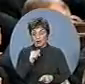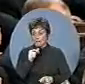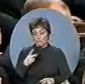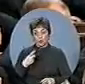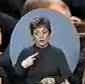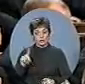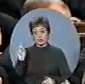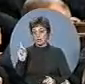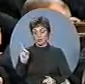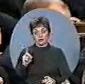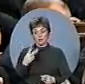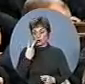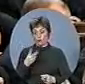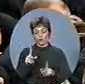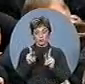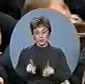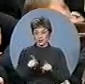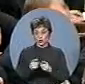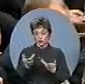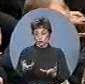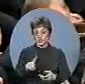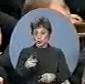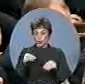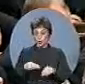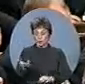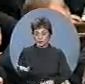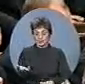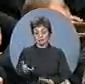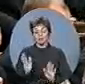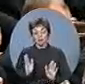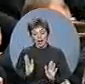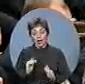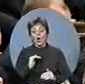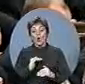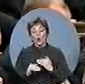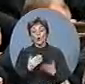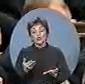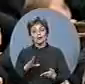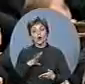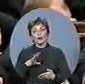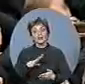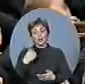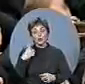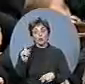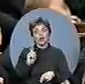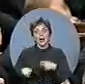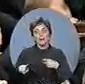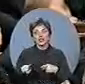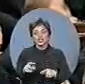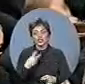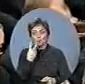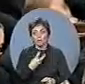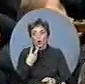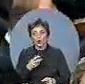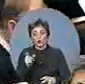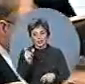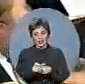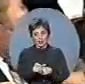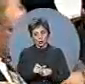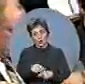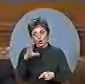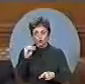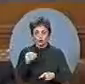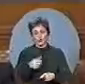said something that is not worthy of someone who is the Prime Minister. Now, it is a good thing